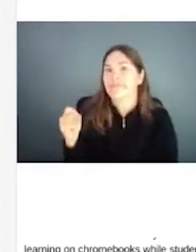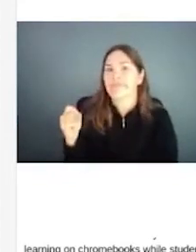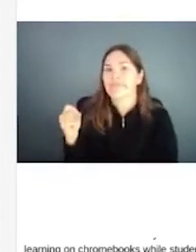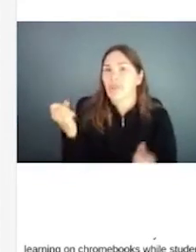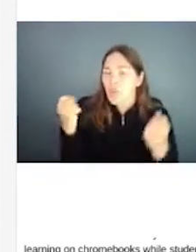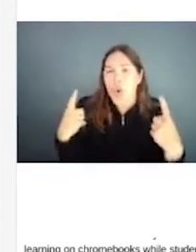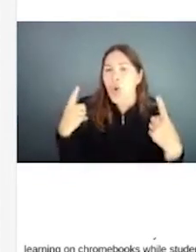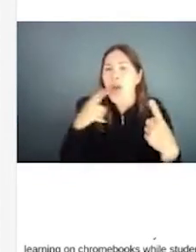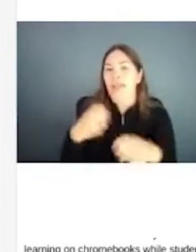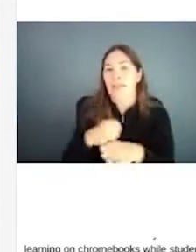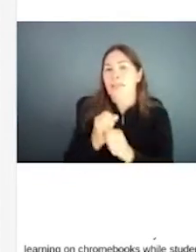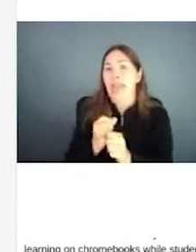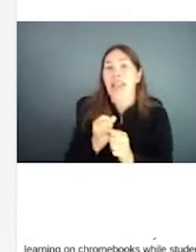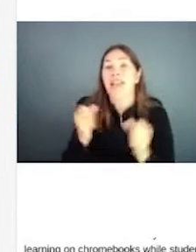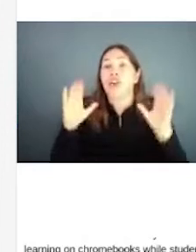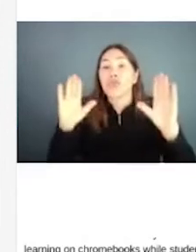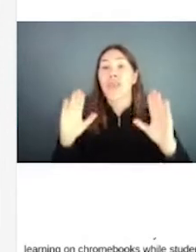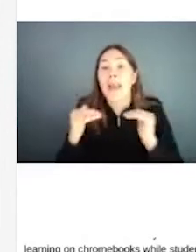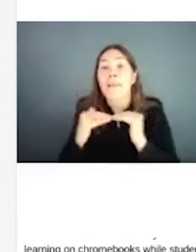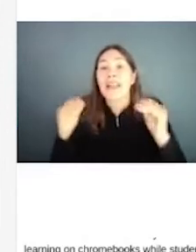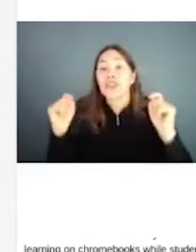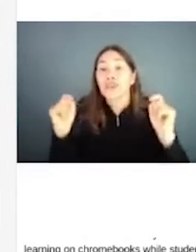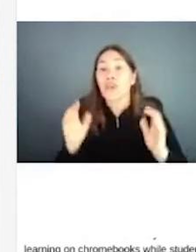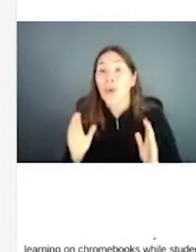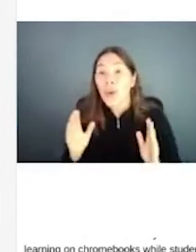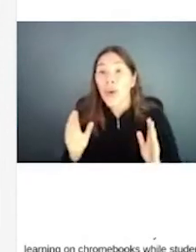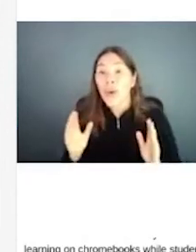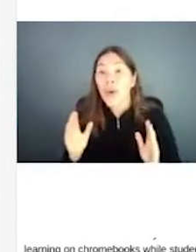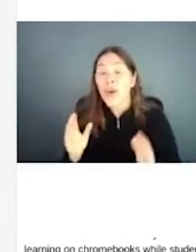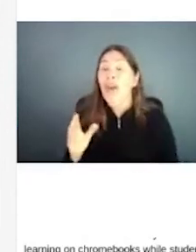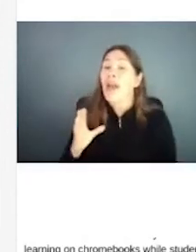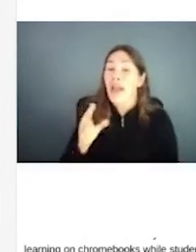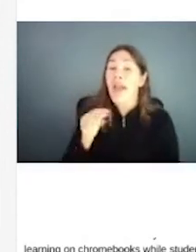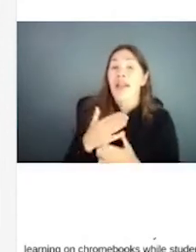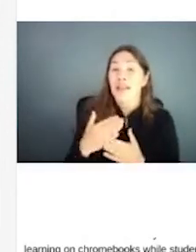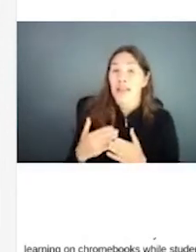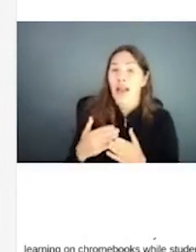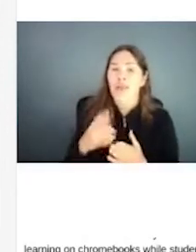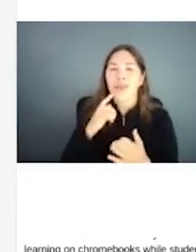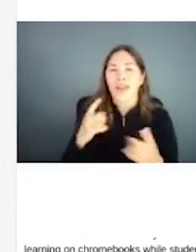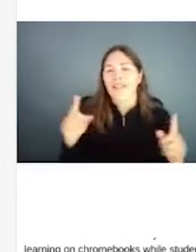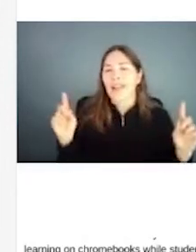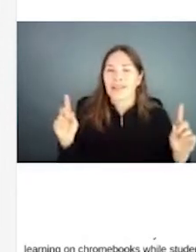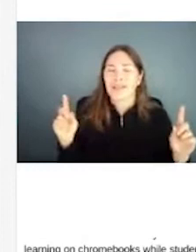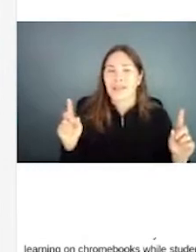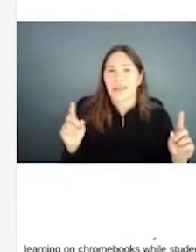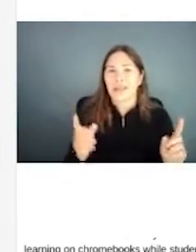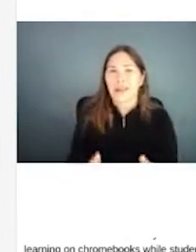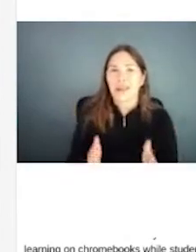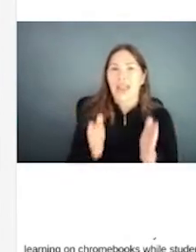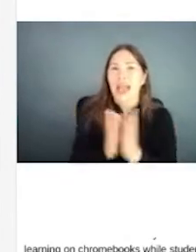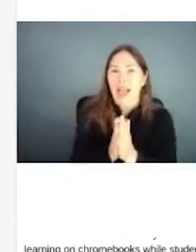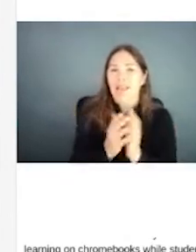peer tutors. That they're, instead of there's the famous phrase of ask three before you ask